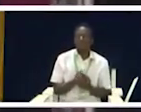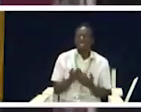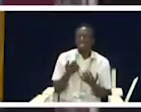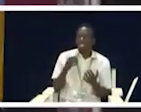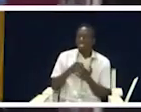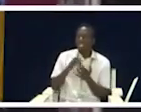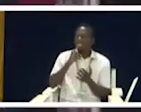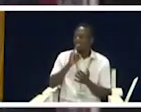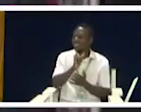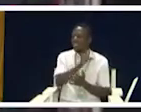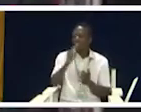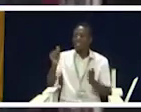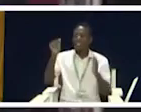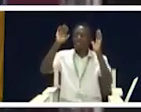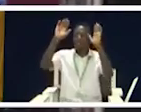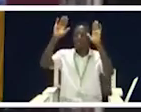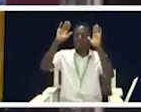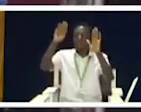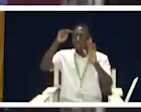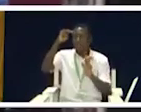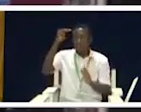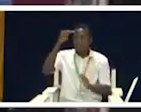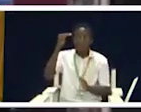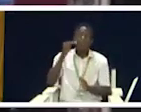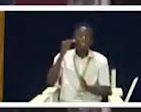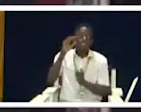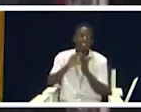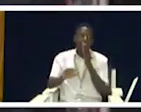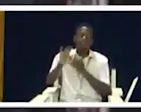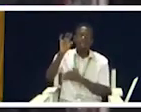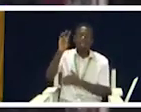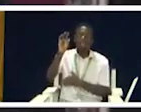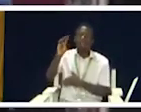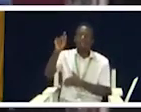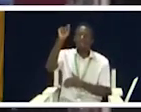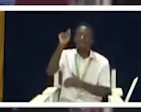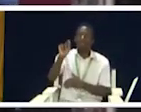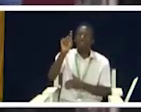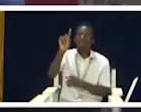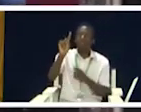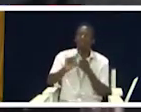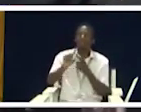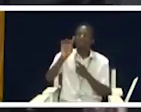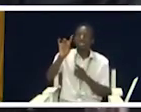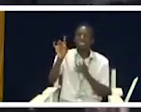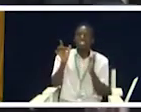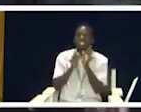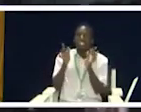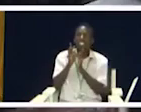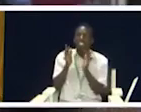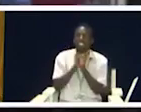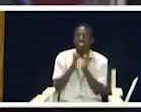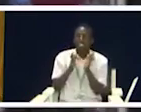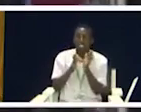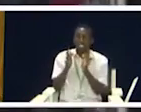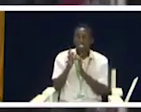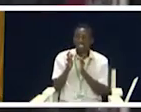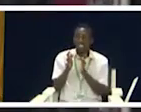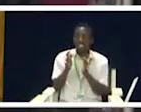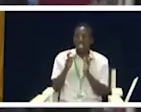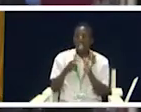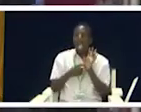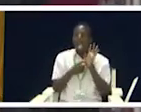wonder. Matthew 17 verse 1 to 8. Matthew 17 verse 1 to 8. Jesus appeared. He went to